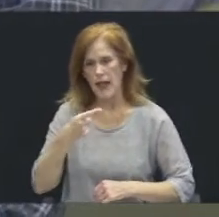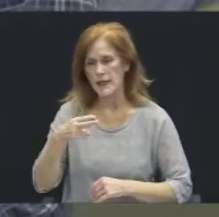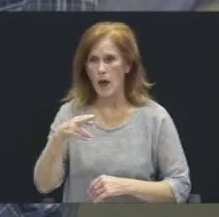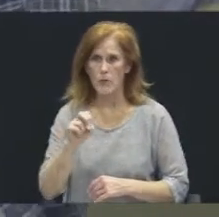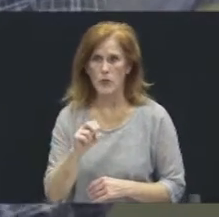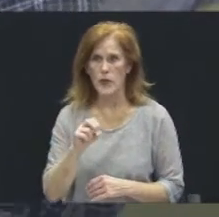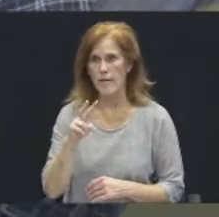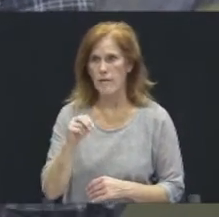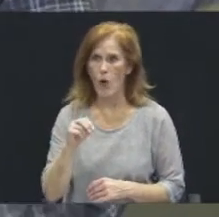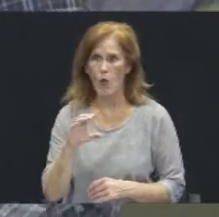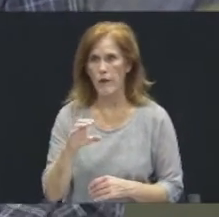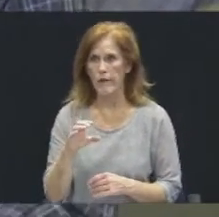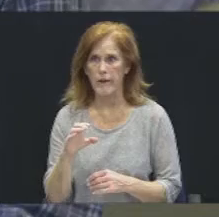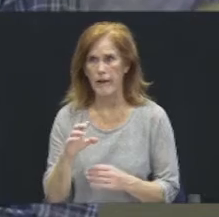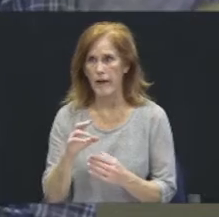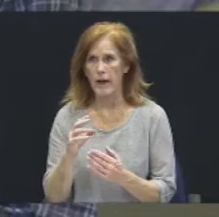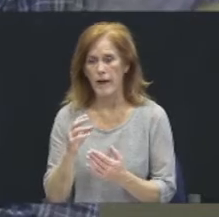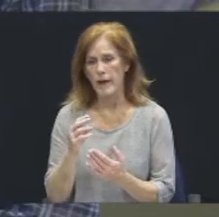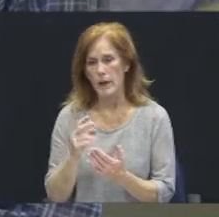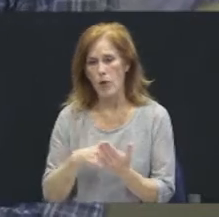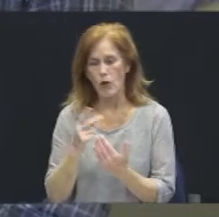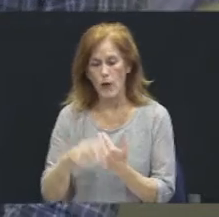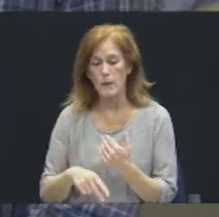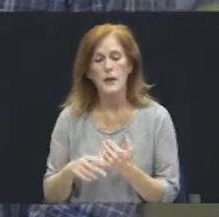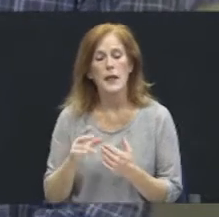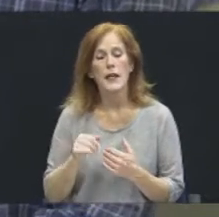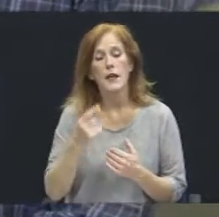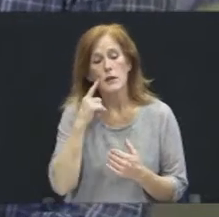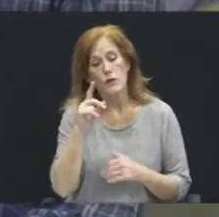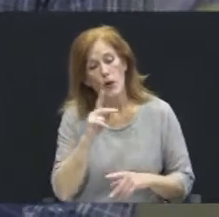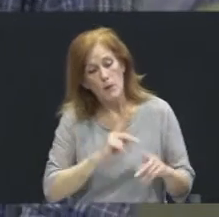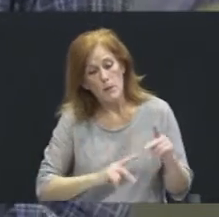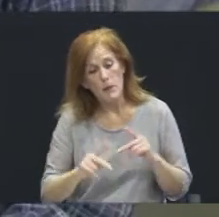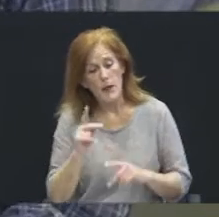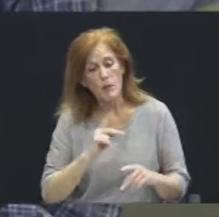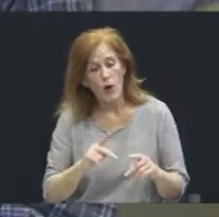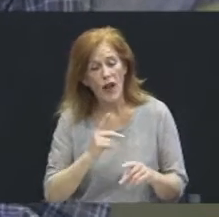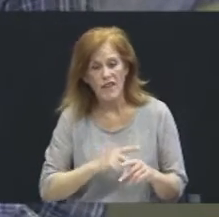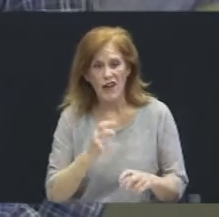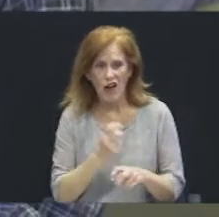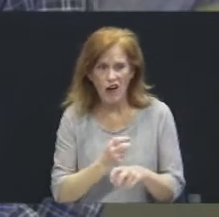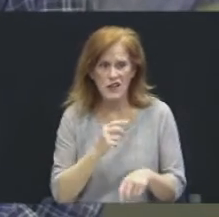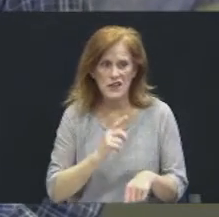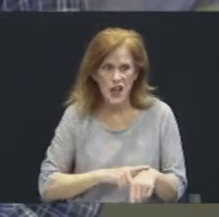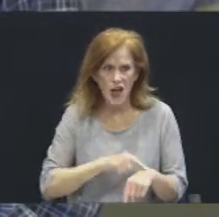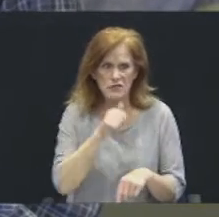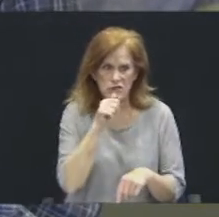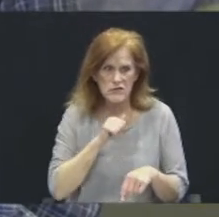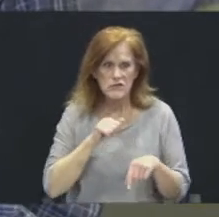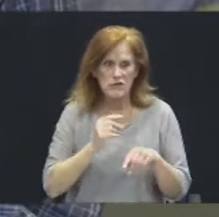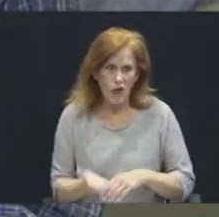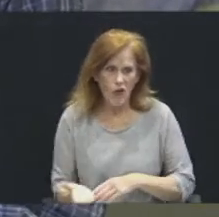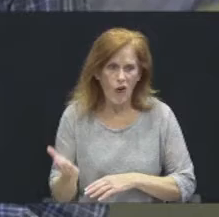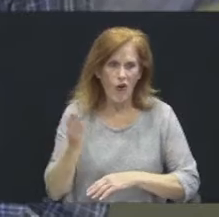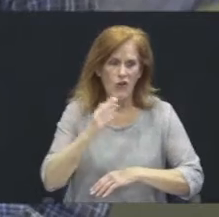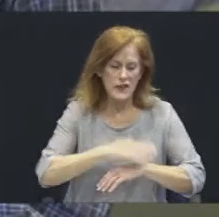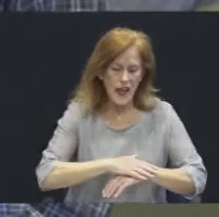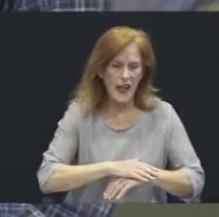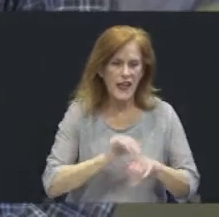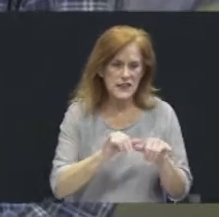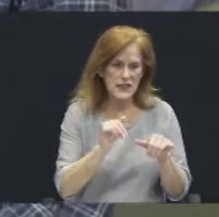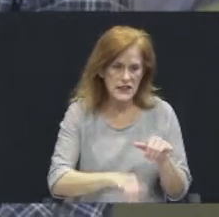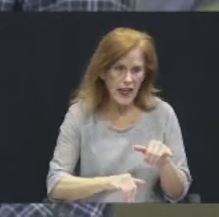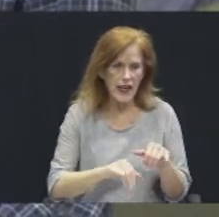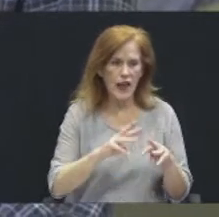was meant for individuals who had a tough time making it through the day in the workshop to be able to make it through the day in the